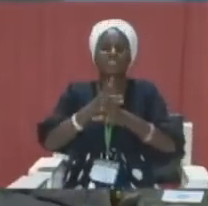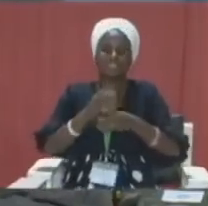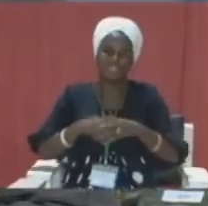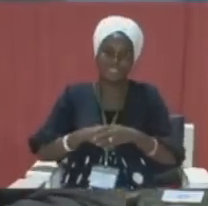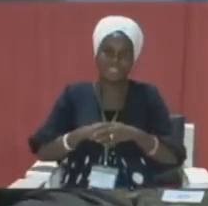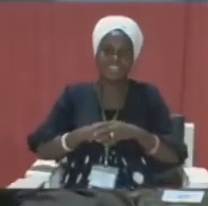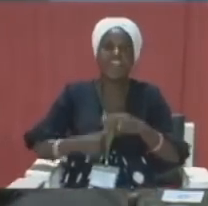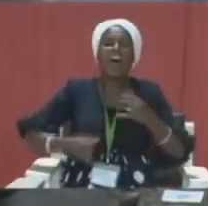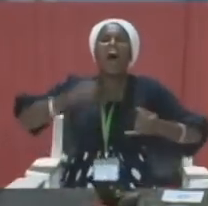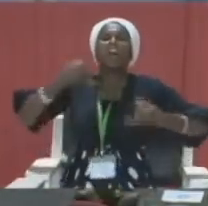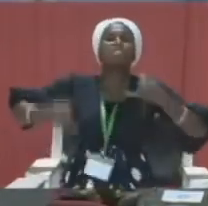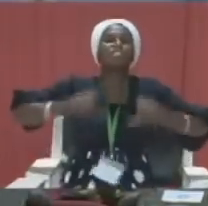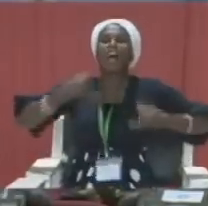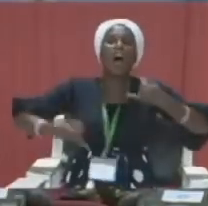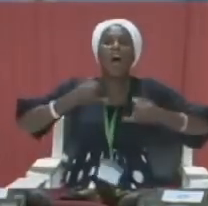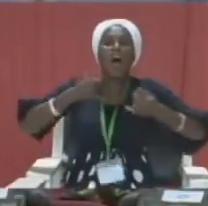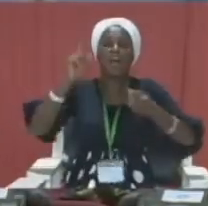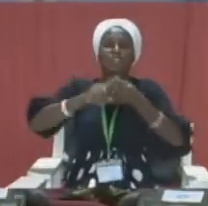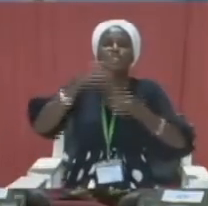Joy to the world.